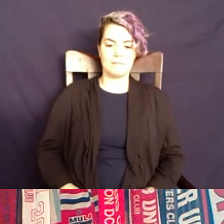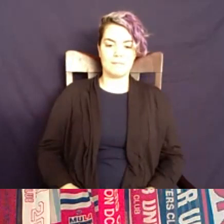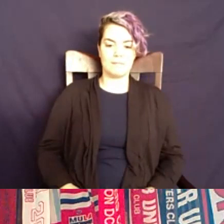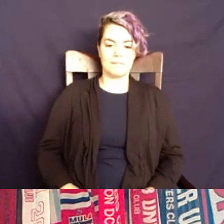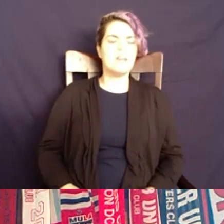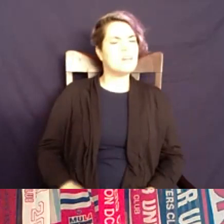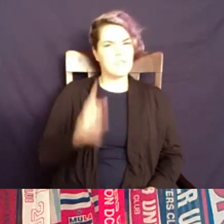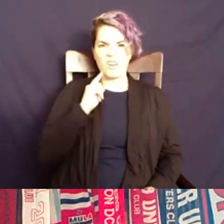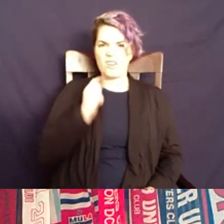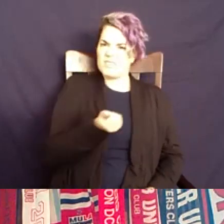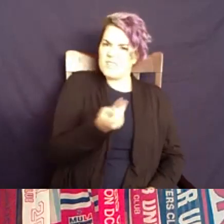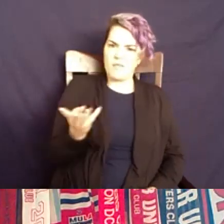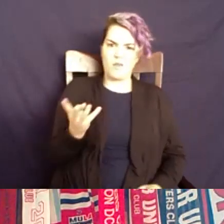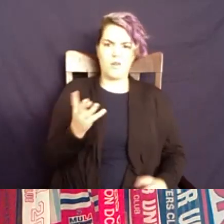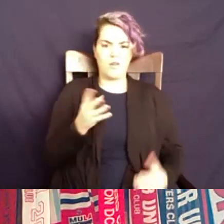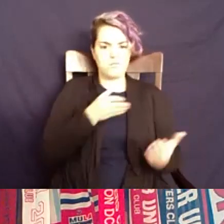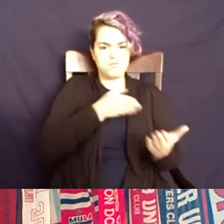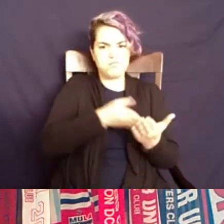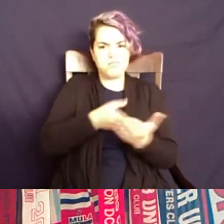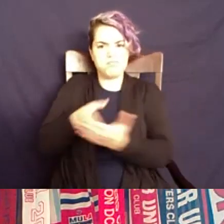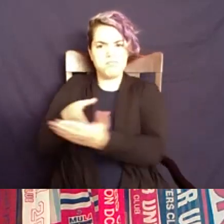litigation. National